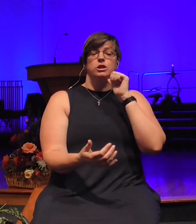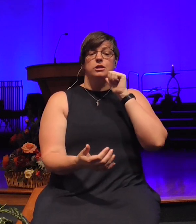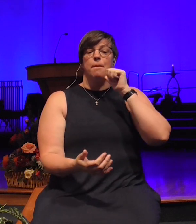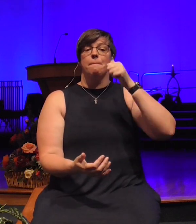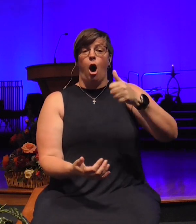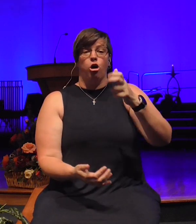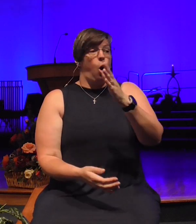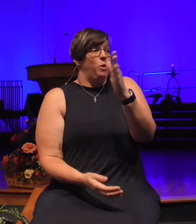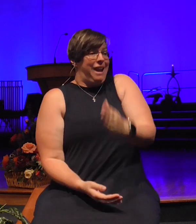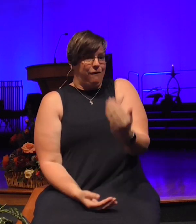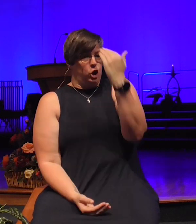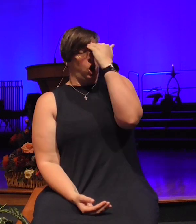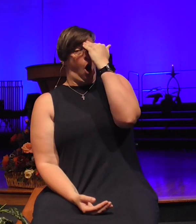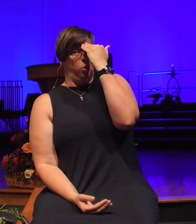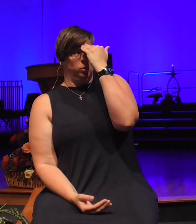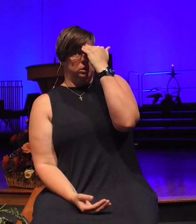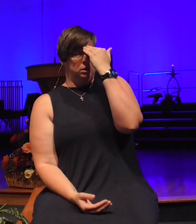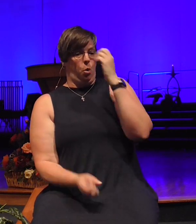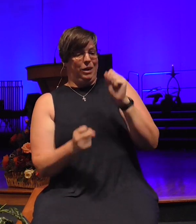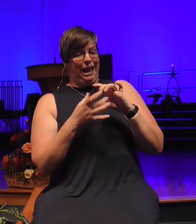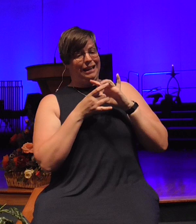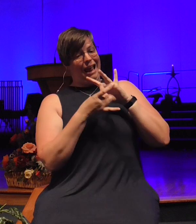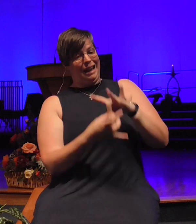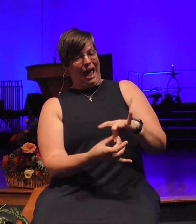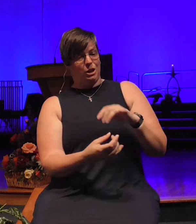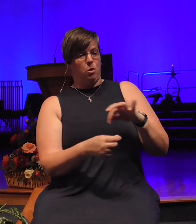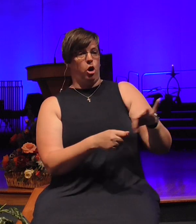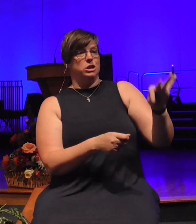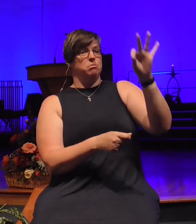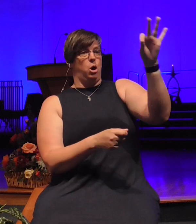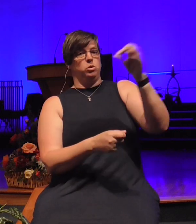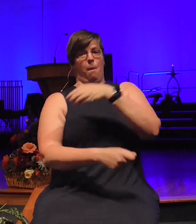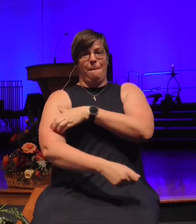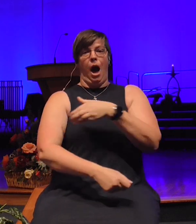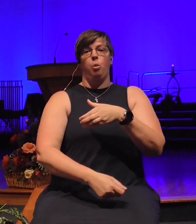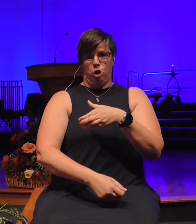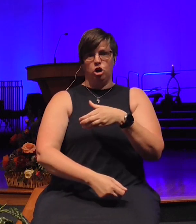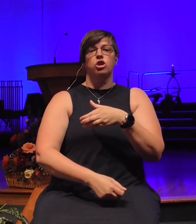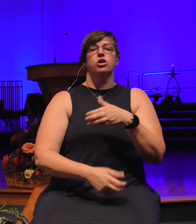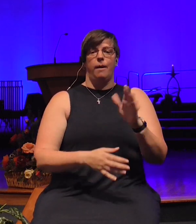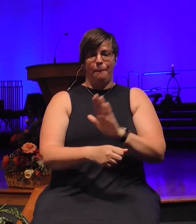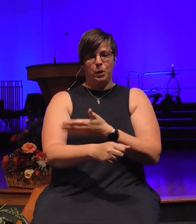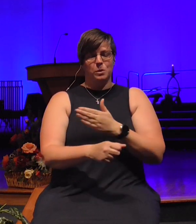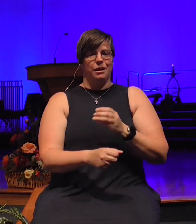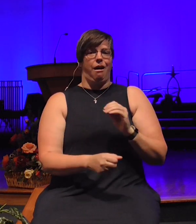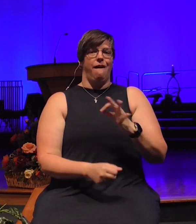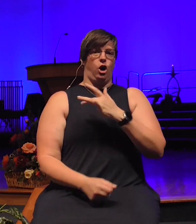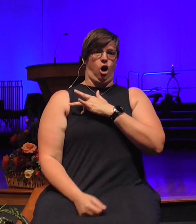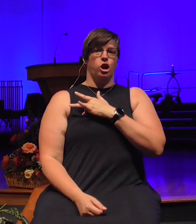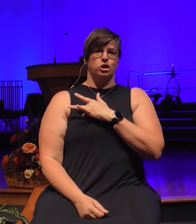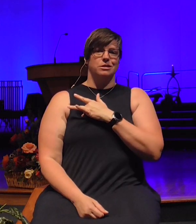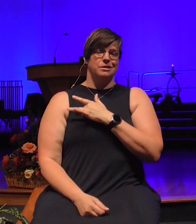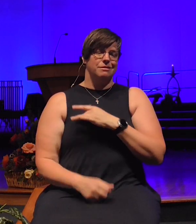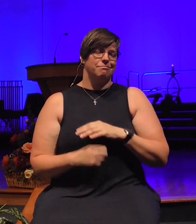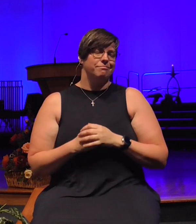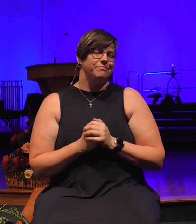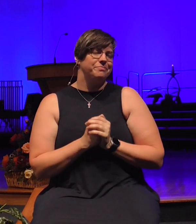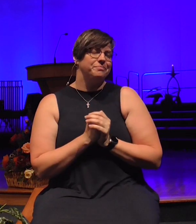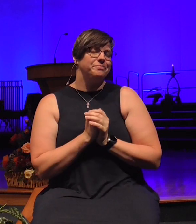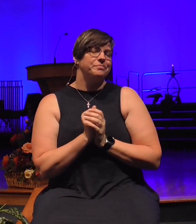knows and bring ourselves present, we can connect with that spiritual power of the music of our hearts and our